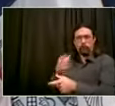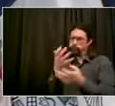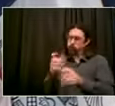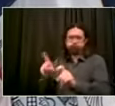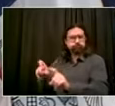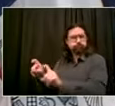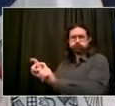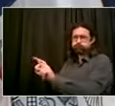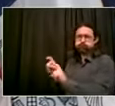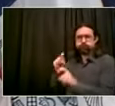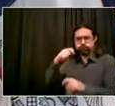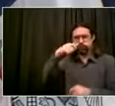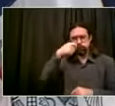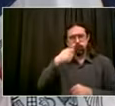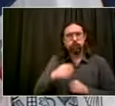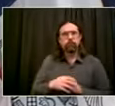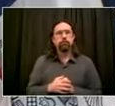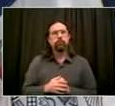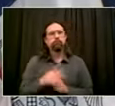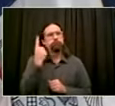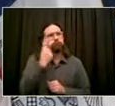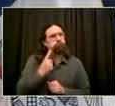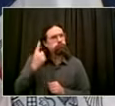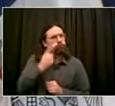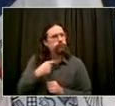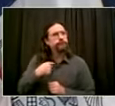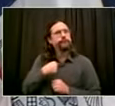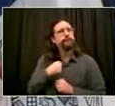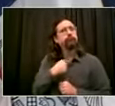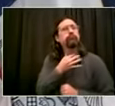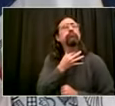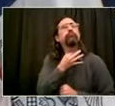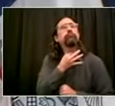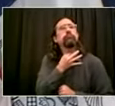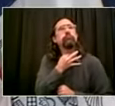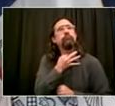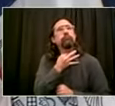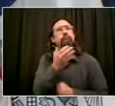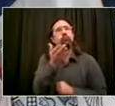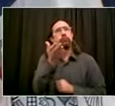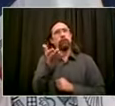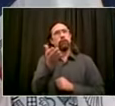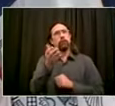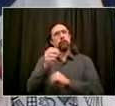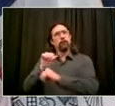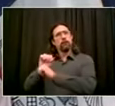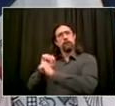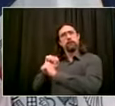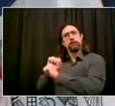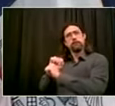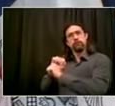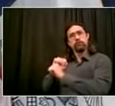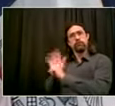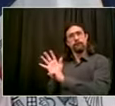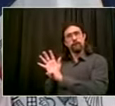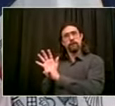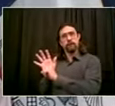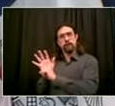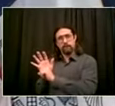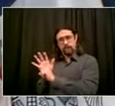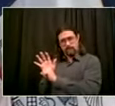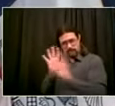seeing people comply more carefully with the guidelines? Look, I think it's honestly a